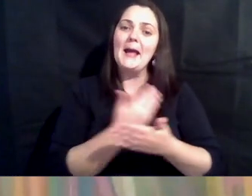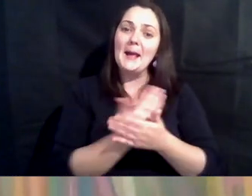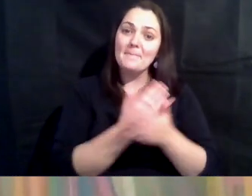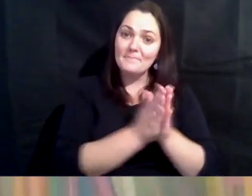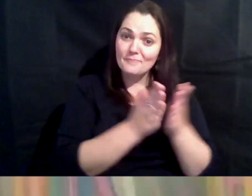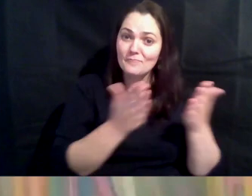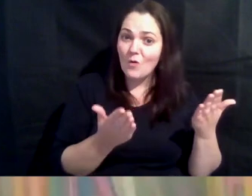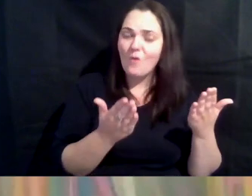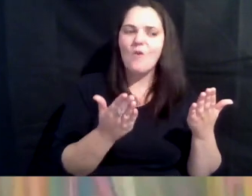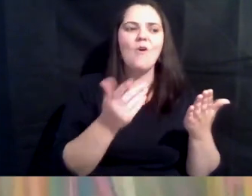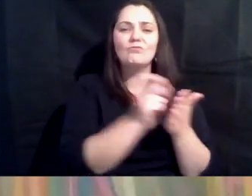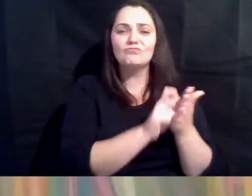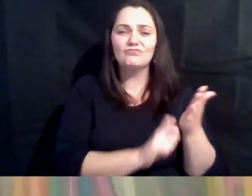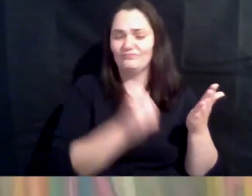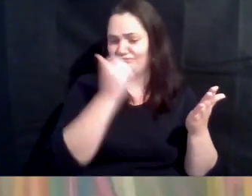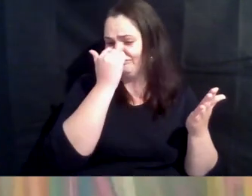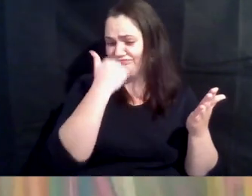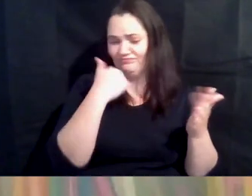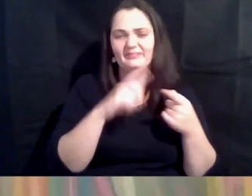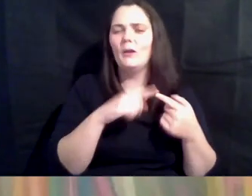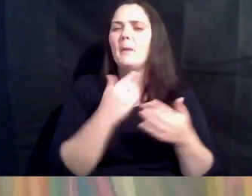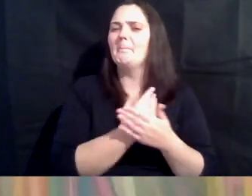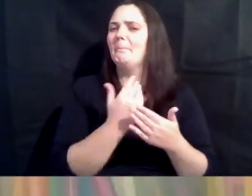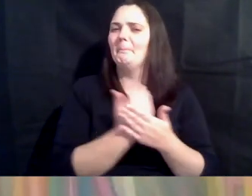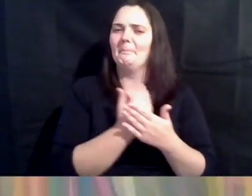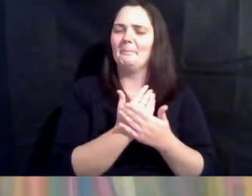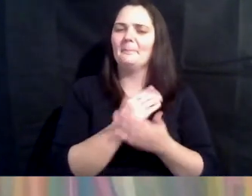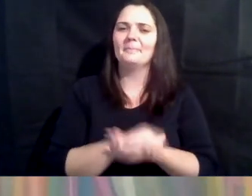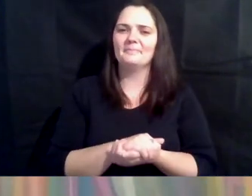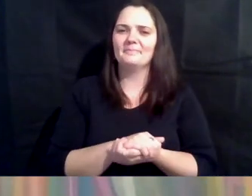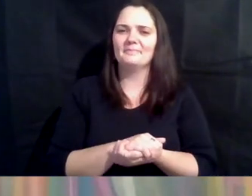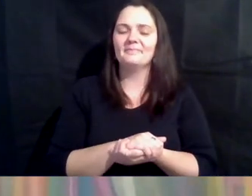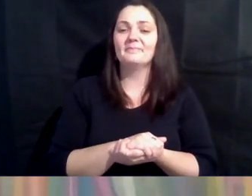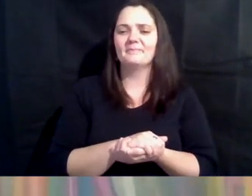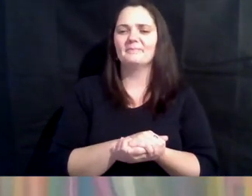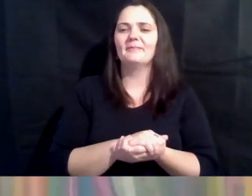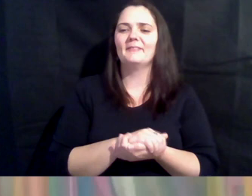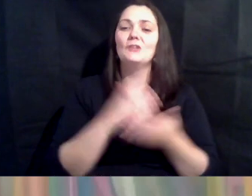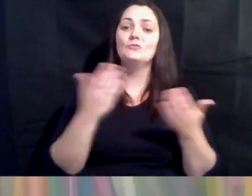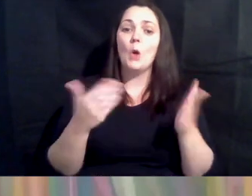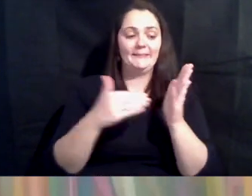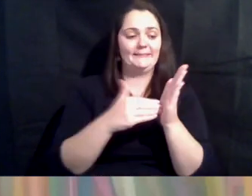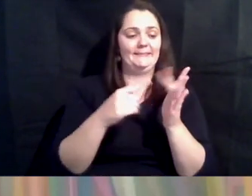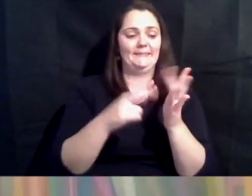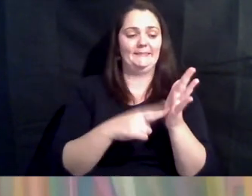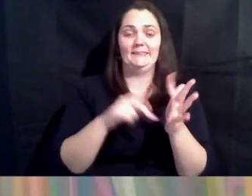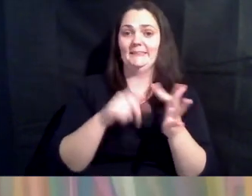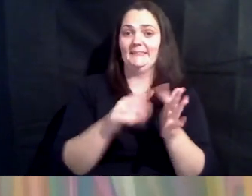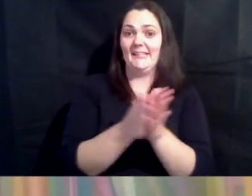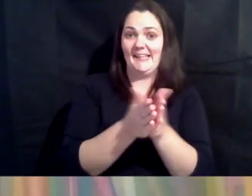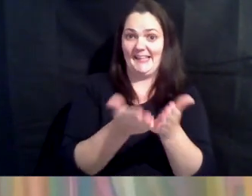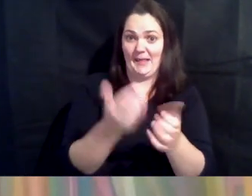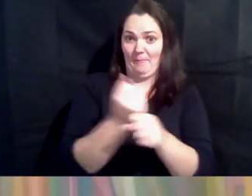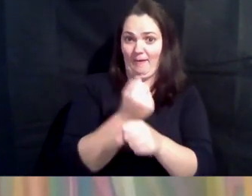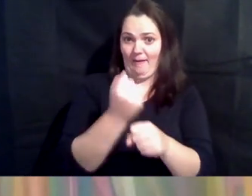how trivial. So this kind of brings me to zine making. I hadn't made a zine for a number of years. And when COVID